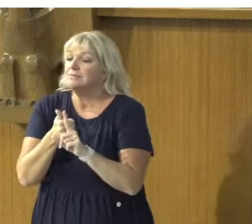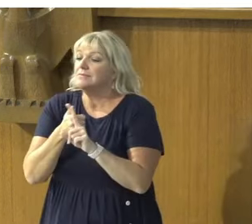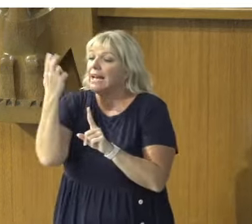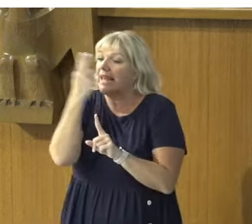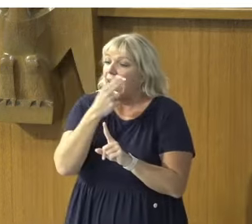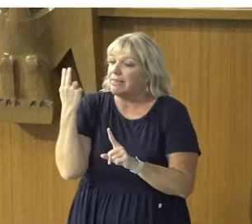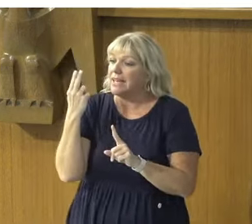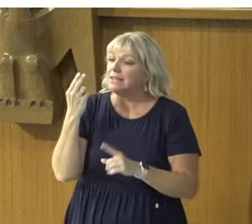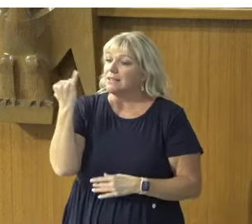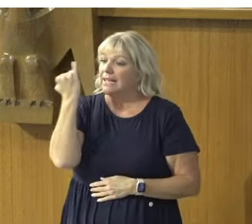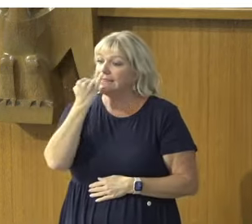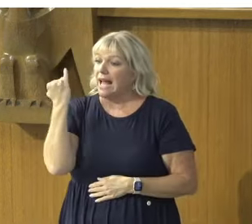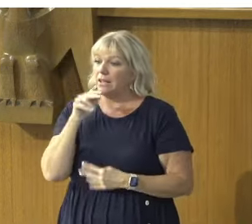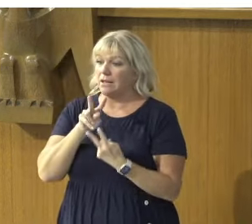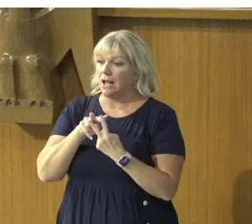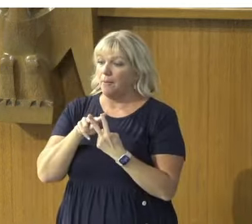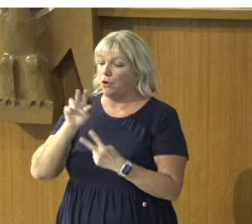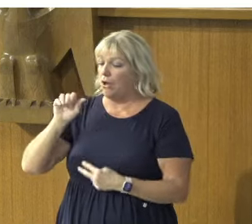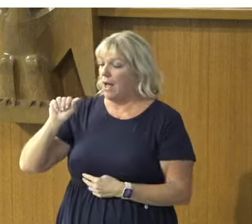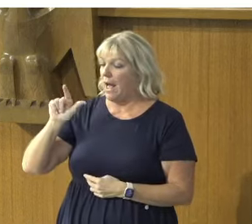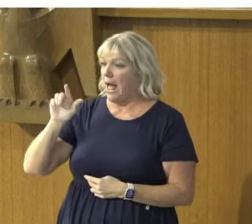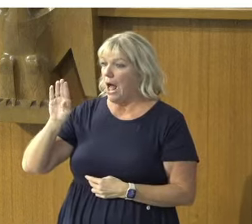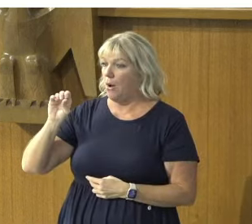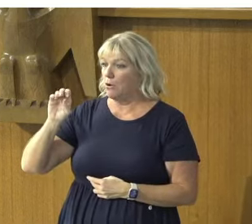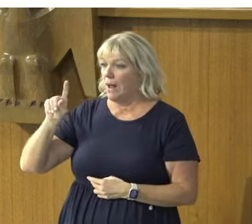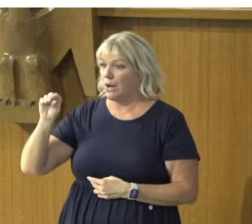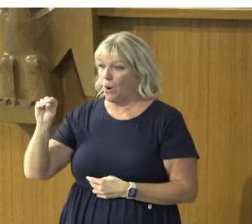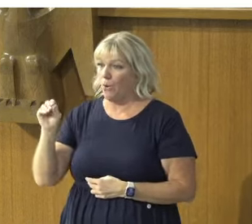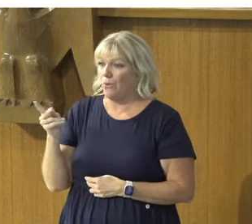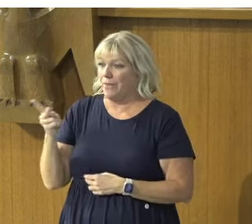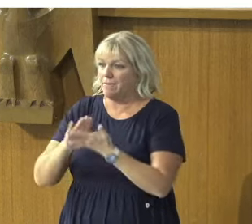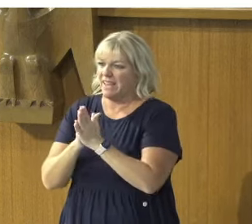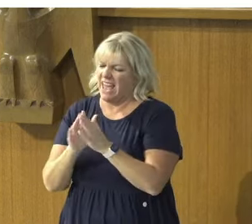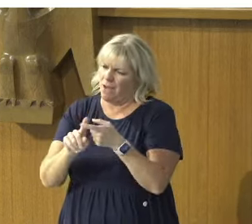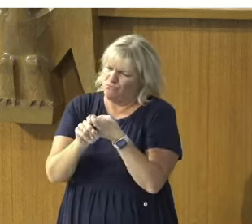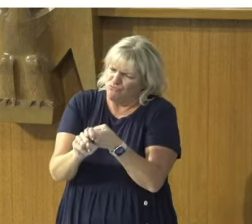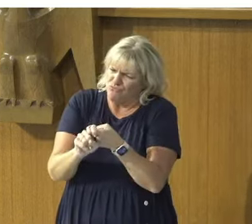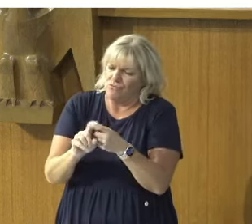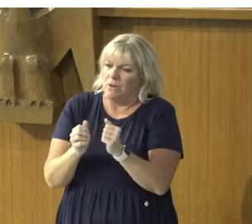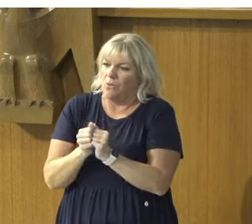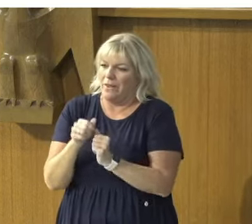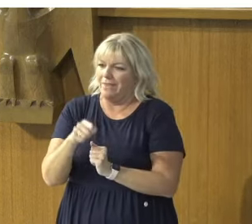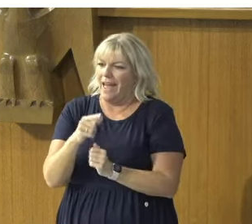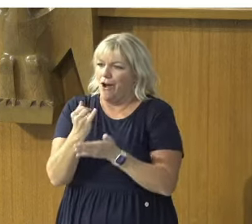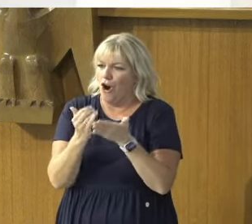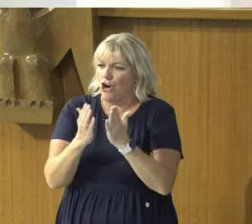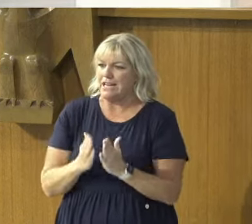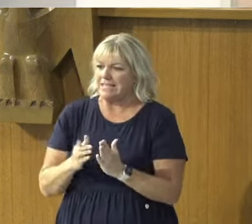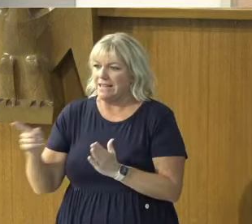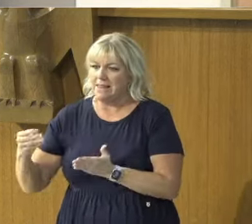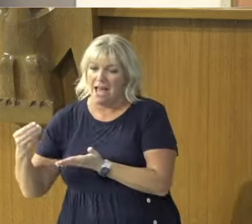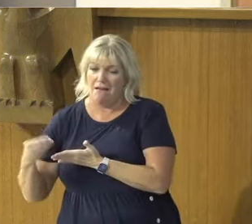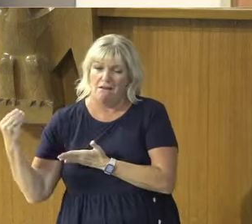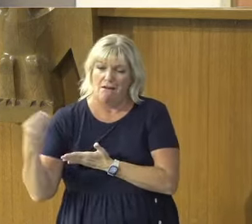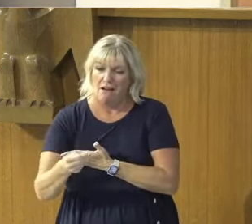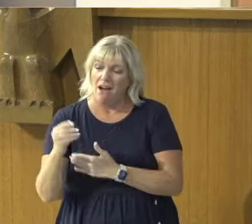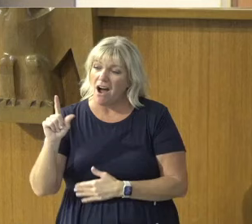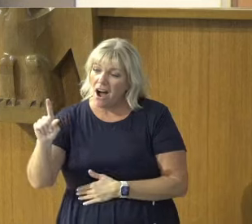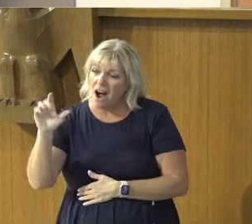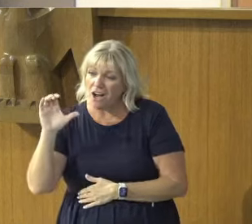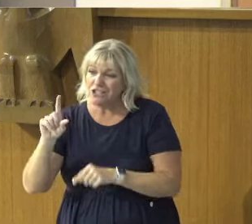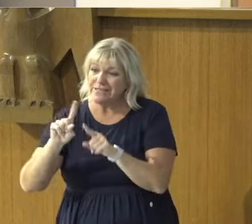couple, the Albarettos, became Dali's close friends and greatest patrons, and they commissioned over 100 works